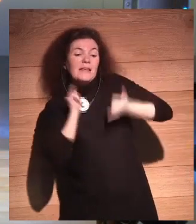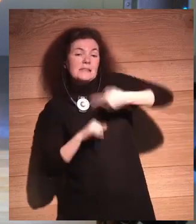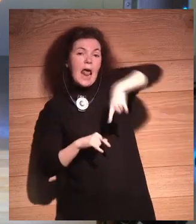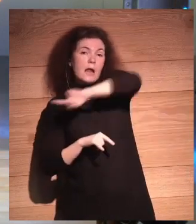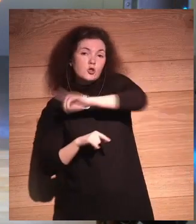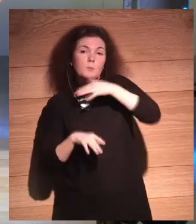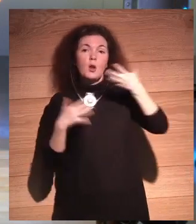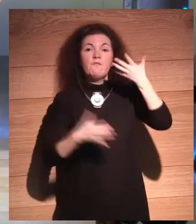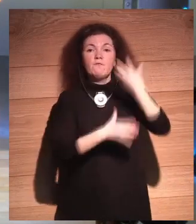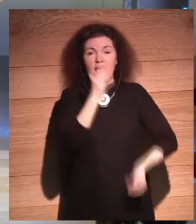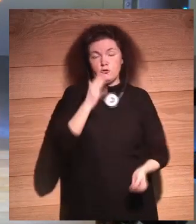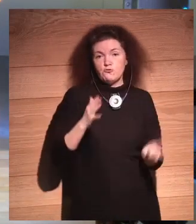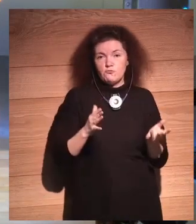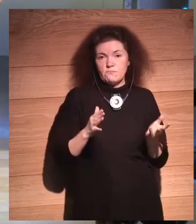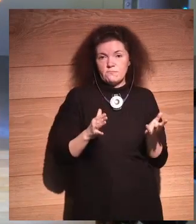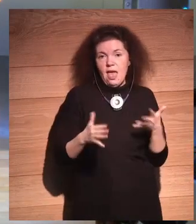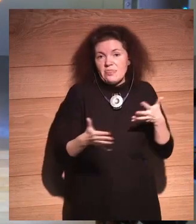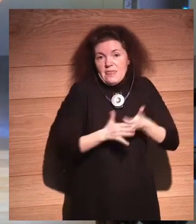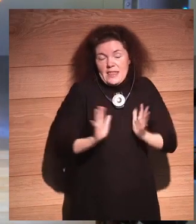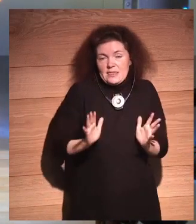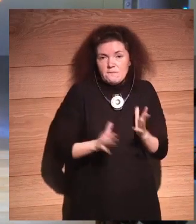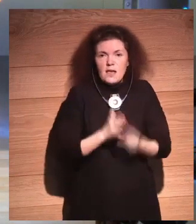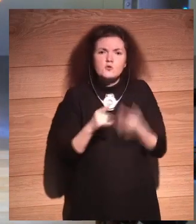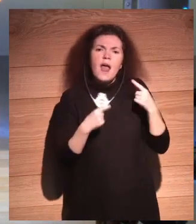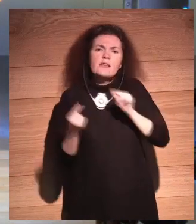This is a very big discussion. We have to think about who we want to be.